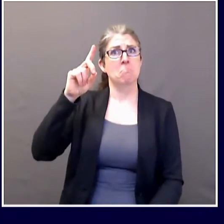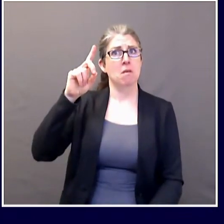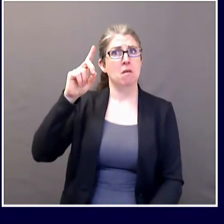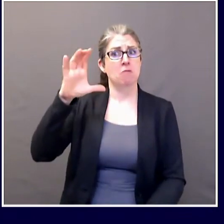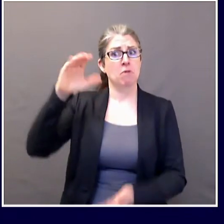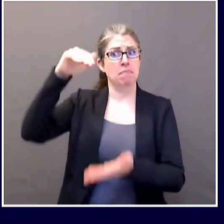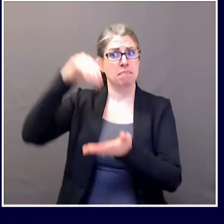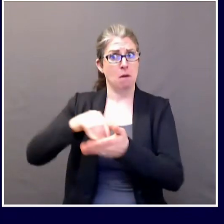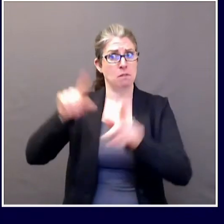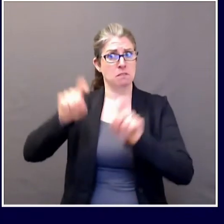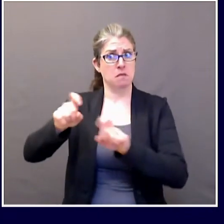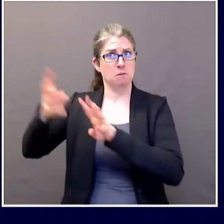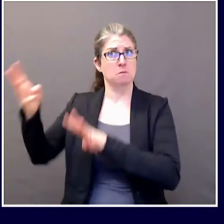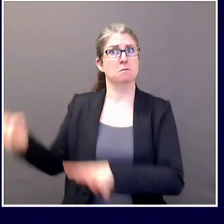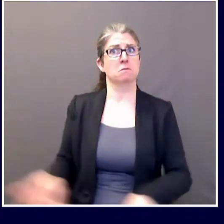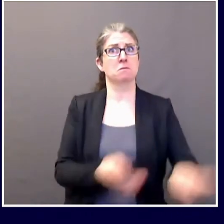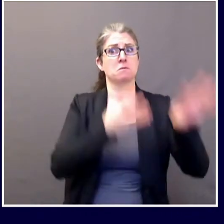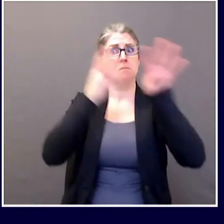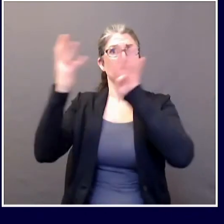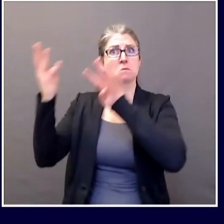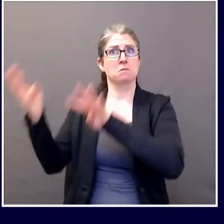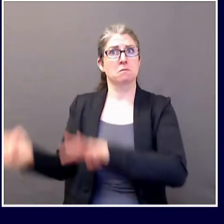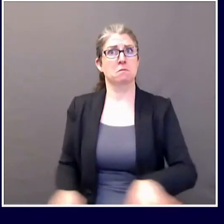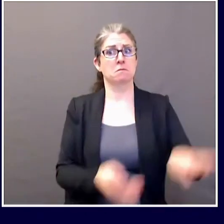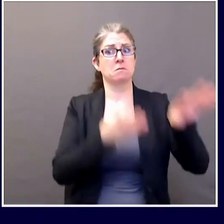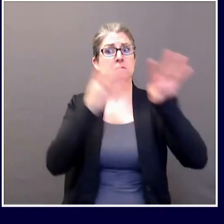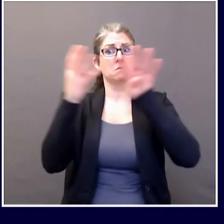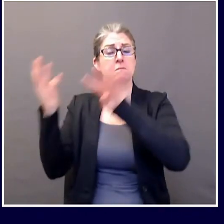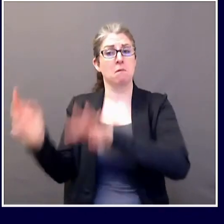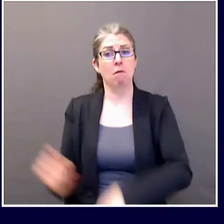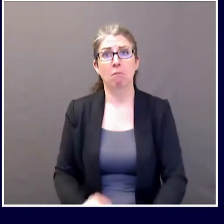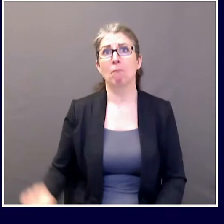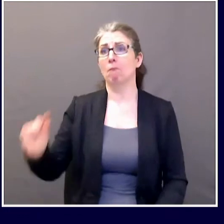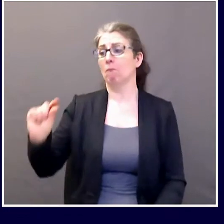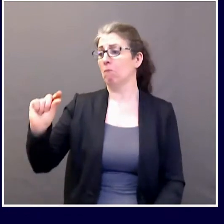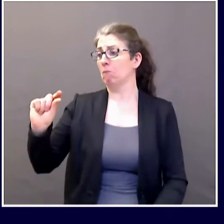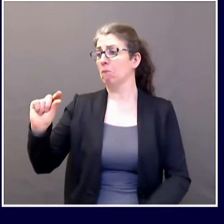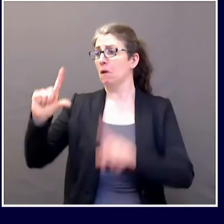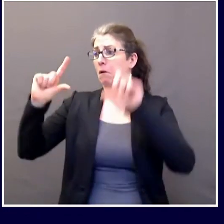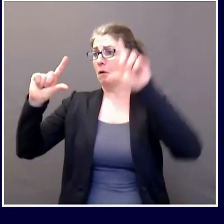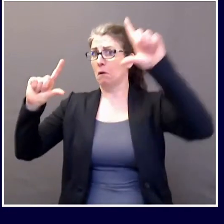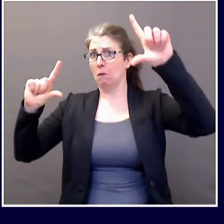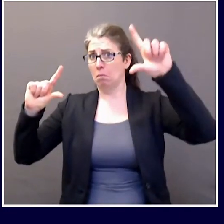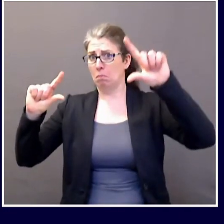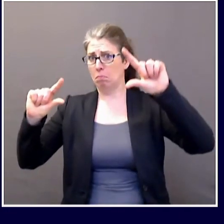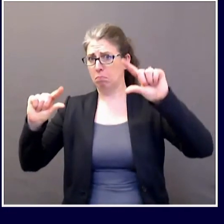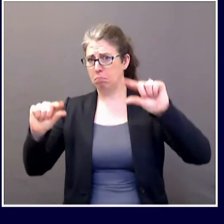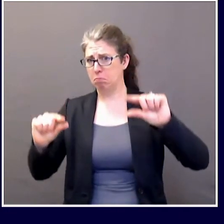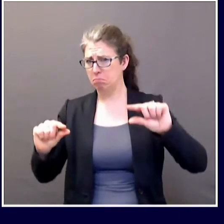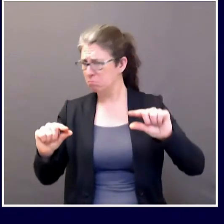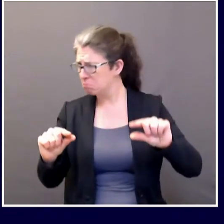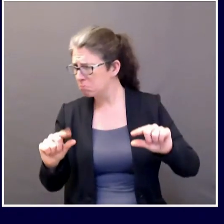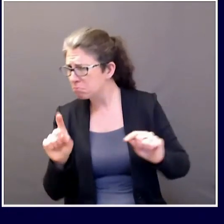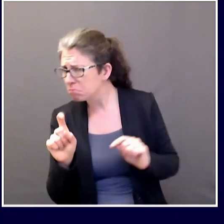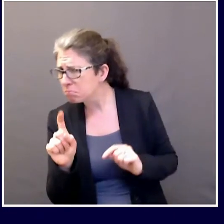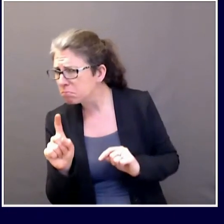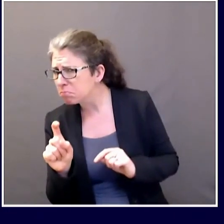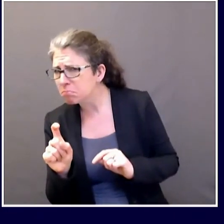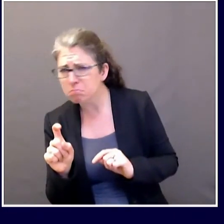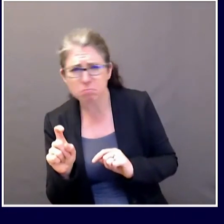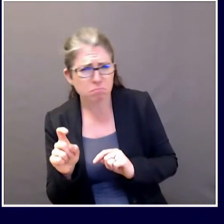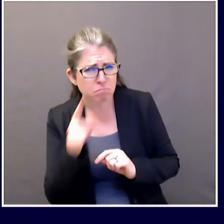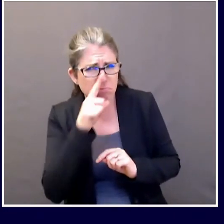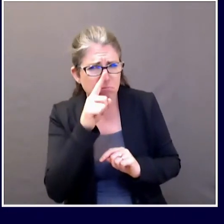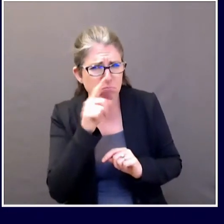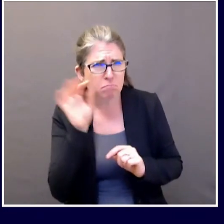down, because we're sort of approaching sub 1% at this point? Yep. Well, let me offer one more piece of data around